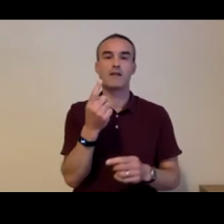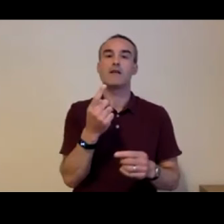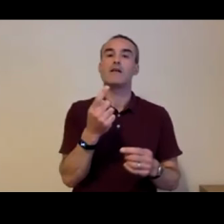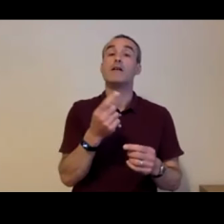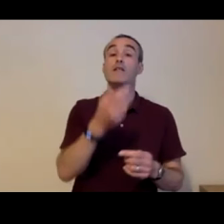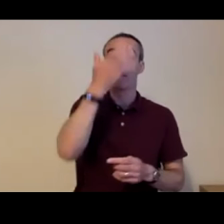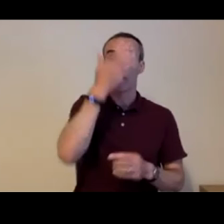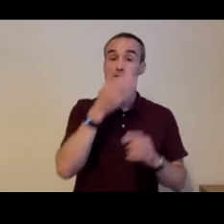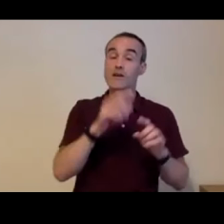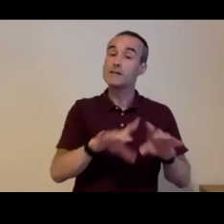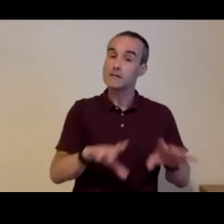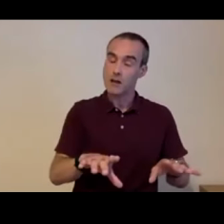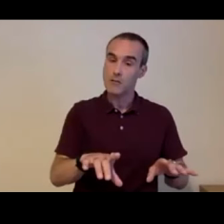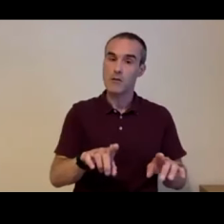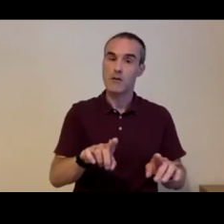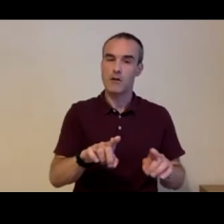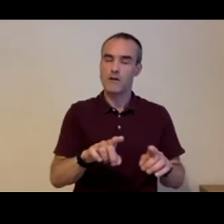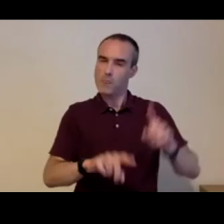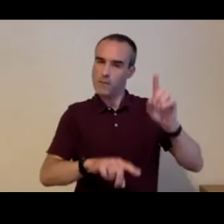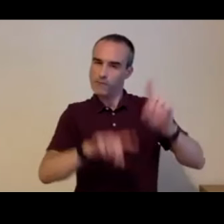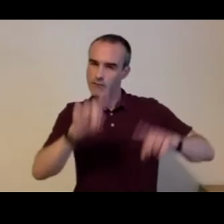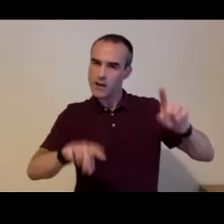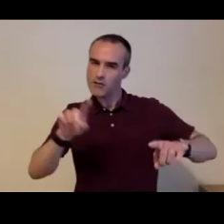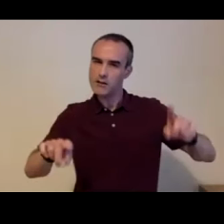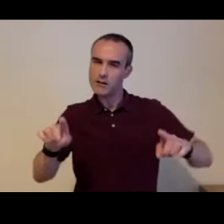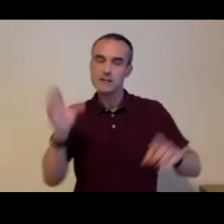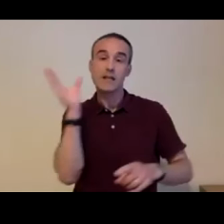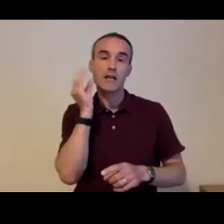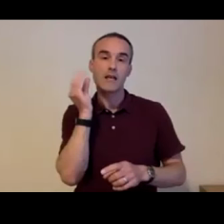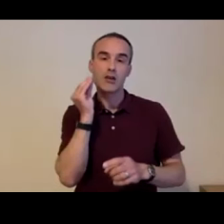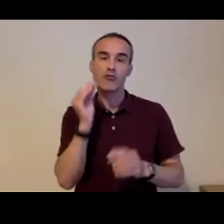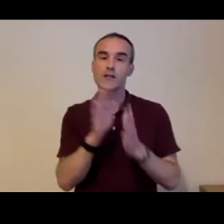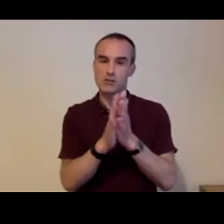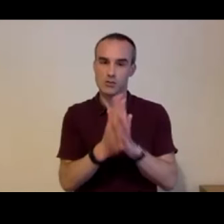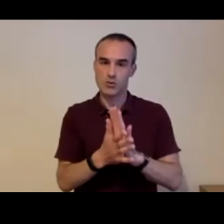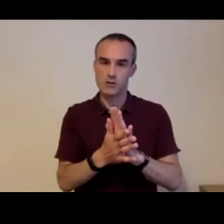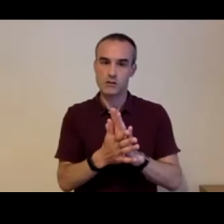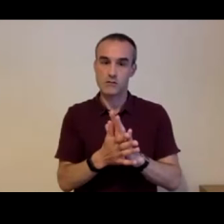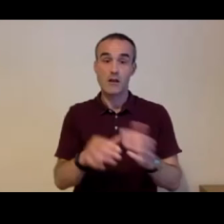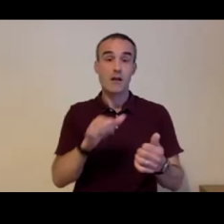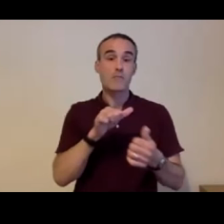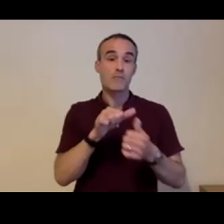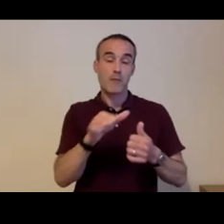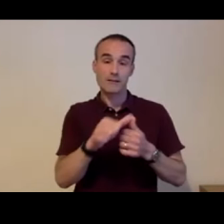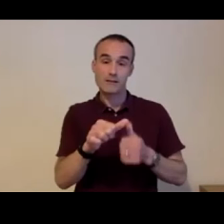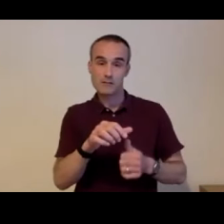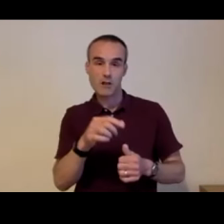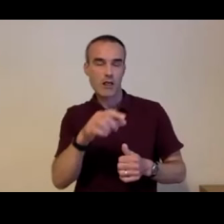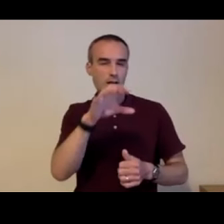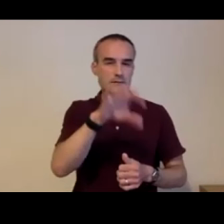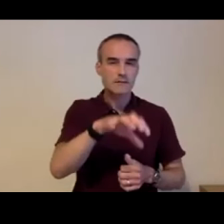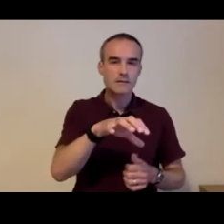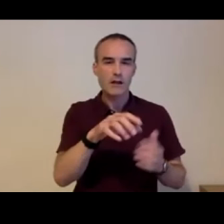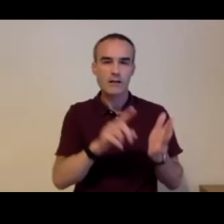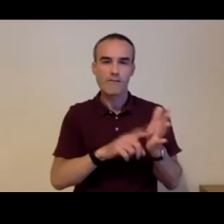described, of these various hearing disorders. Better site of lesion testing, finding out where the